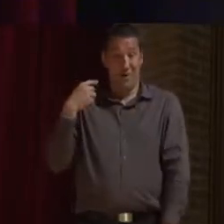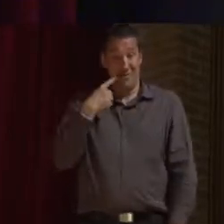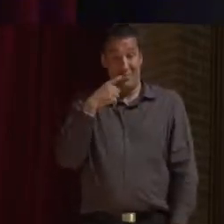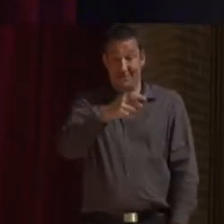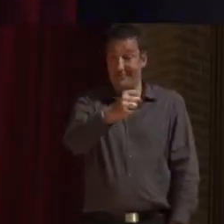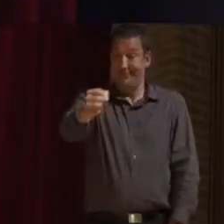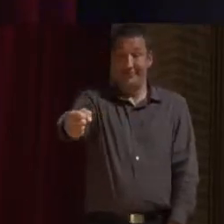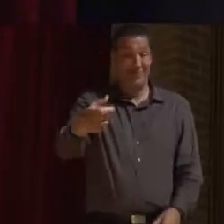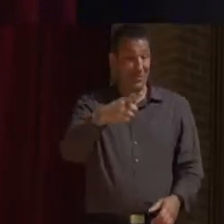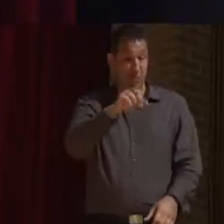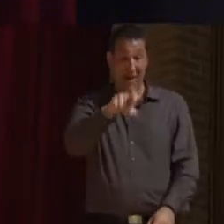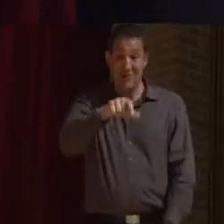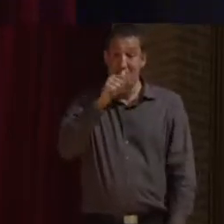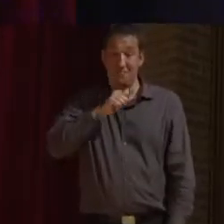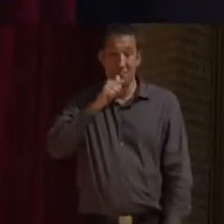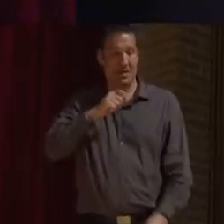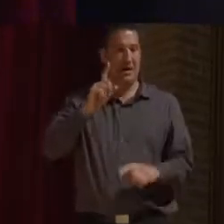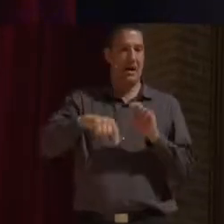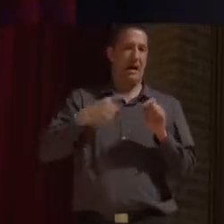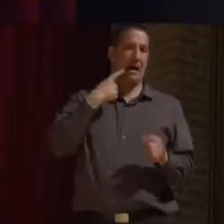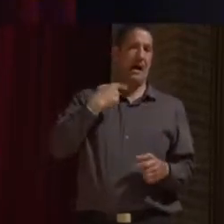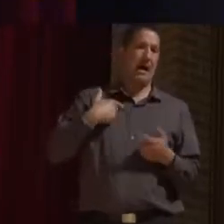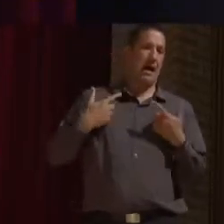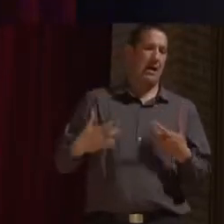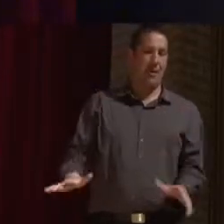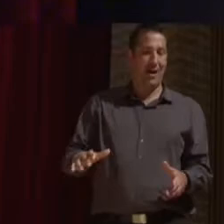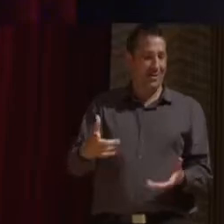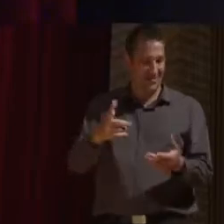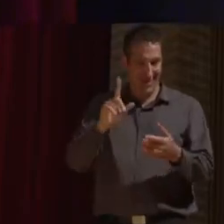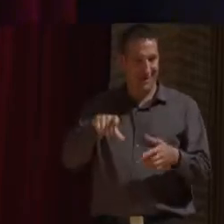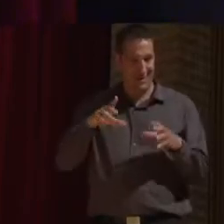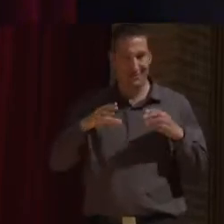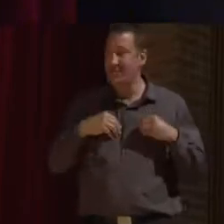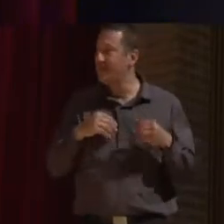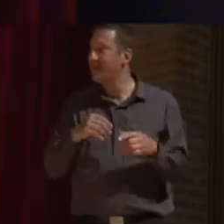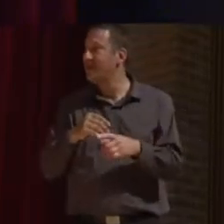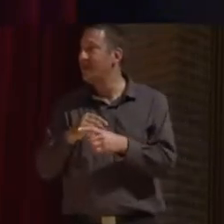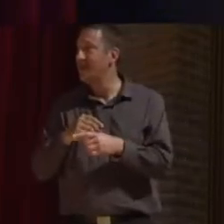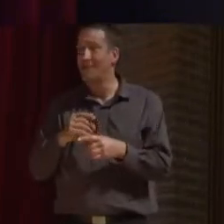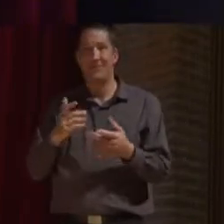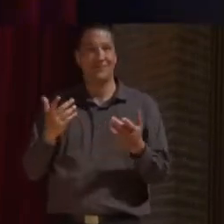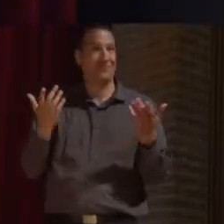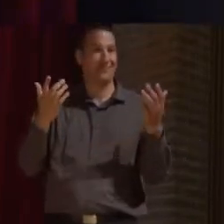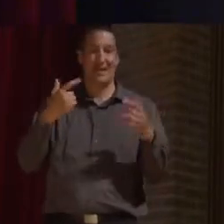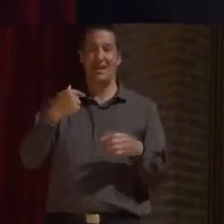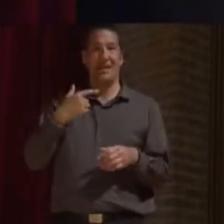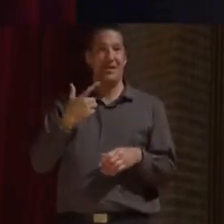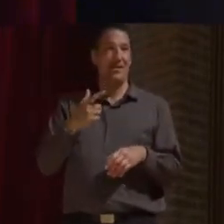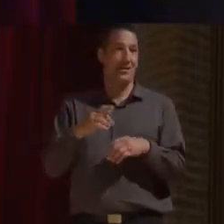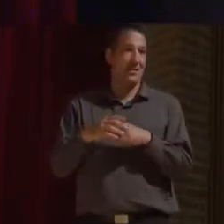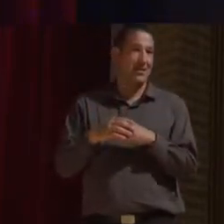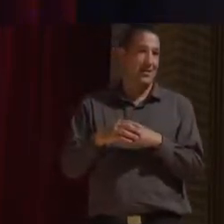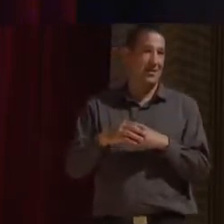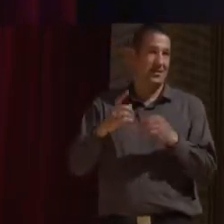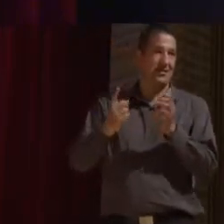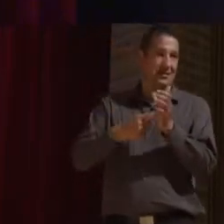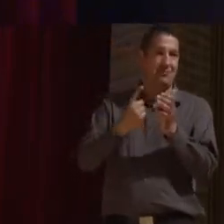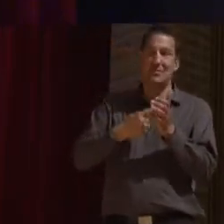to deal with it. Sometimes even owners have to do that. Exactly. I mean, I'm a business owner myself. Yes,